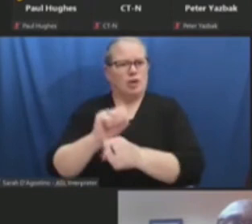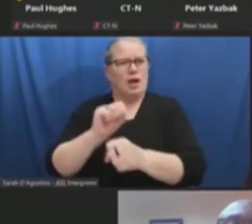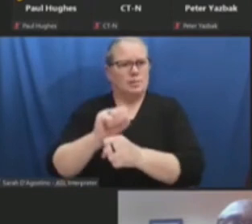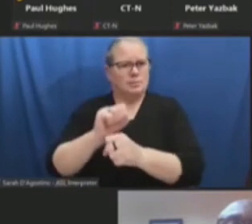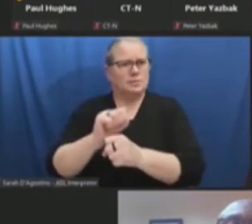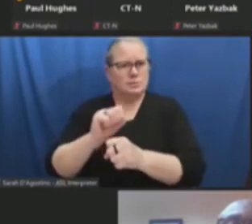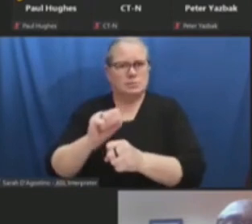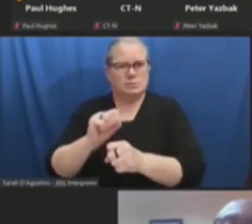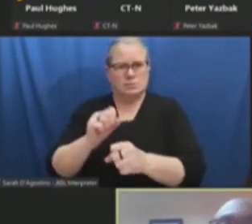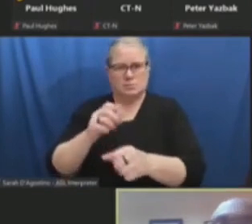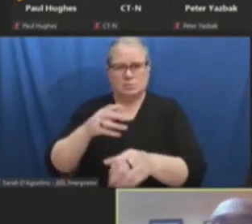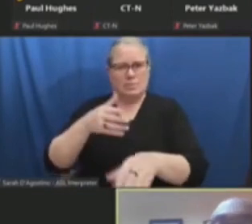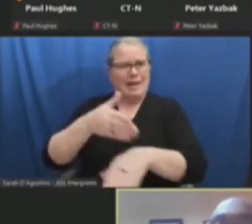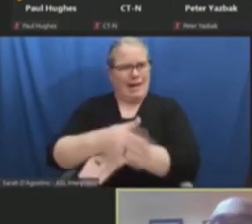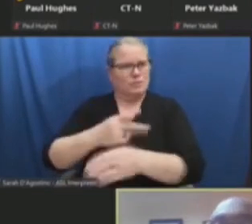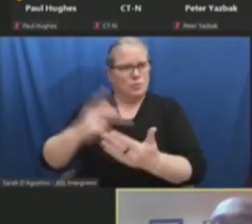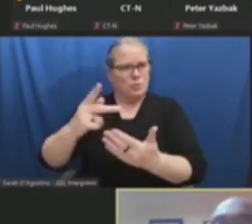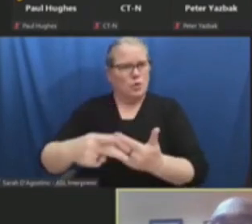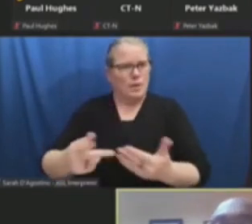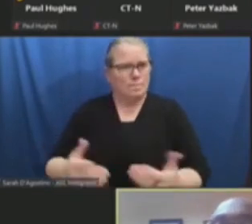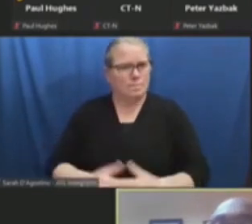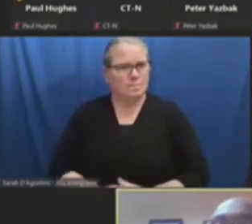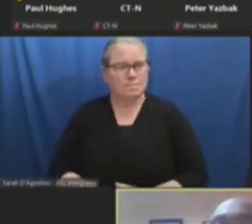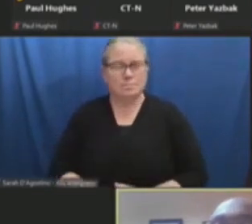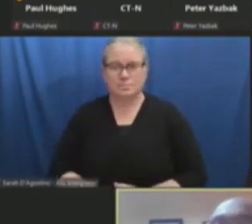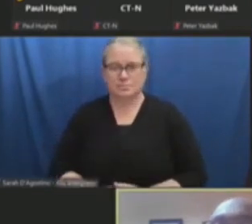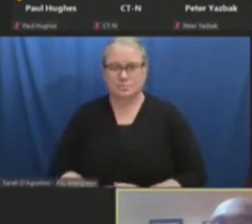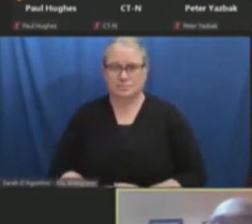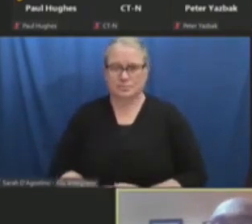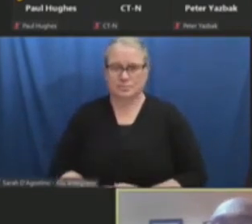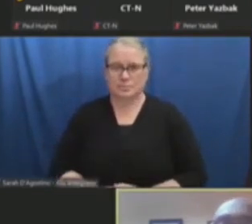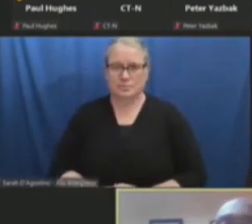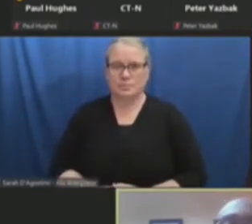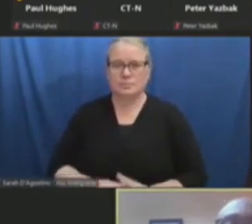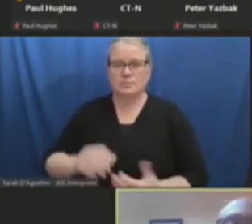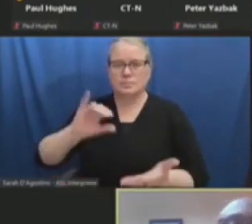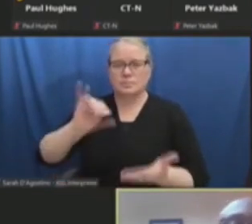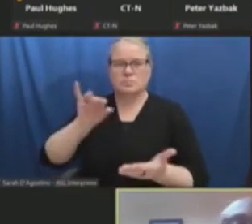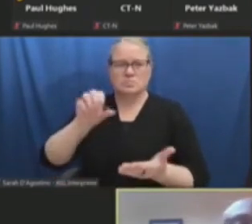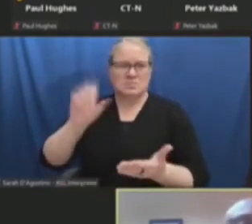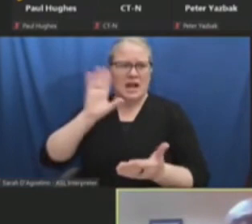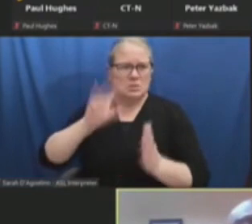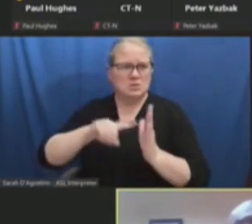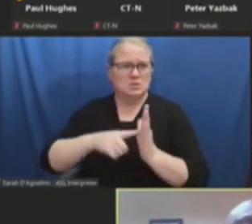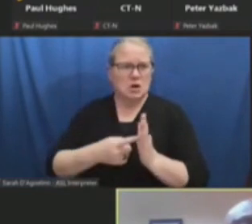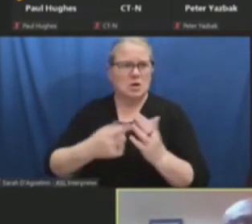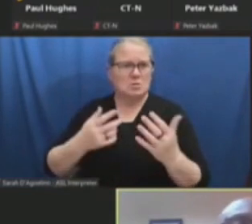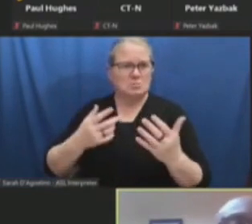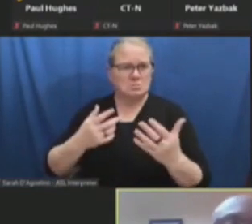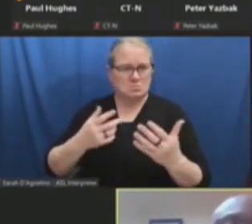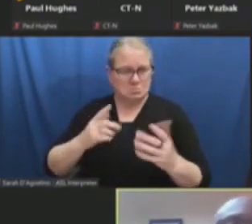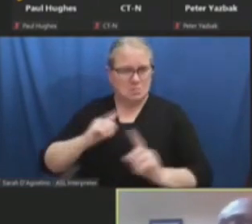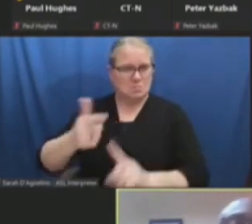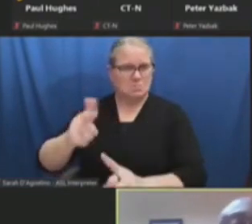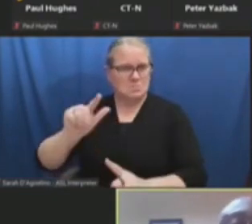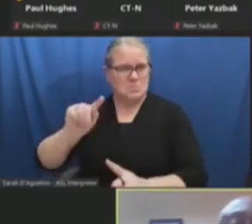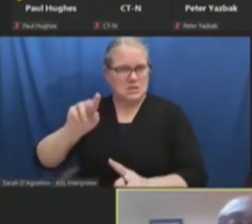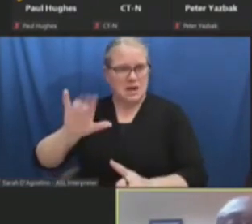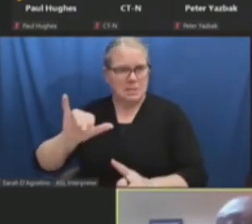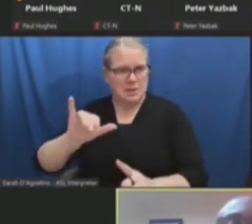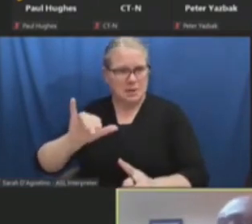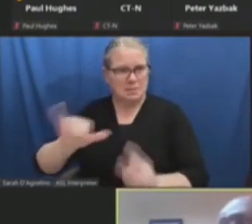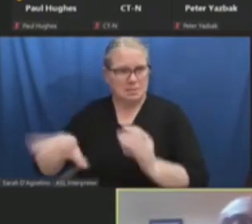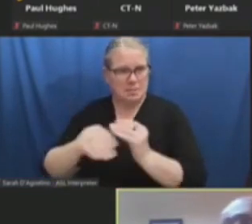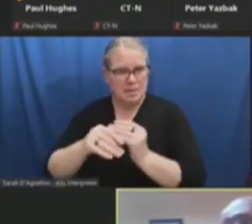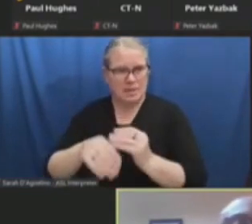complete the program? So I'll start off, then I'll pass it off to Tammy. The initial